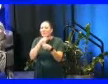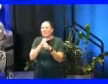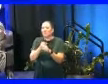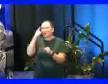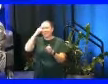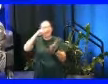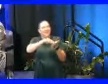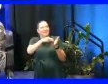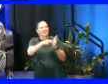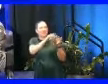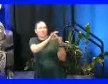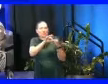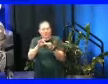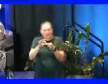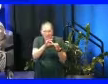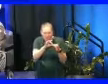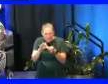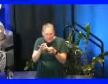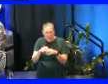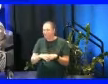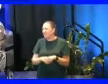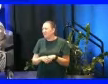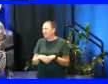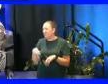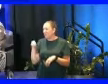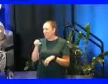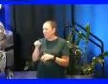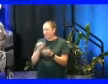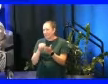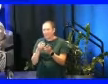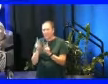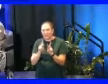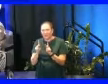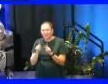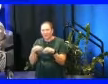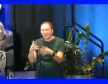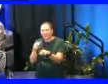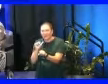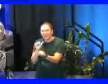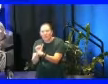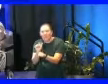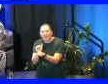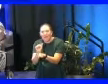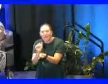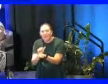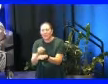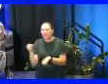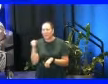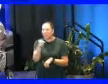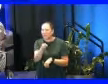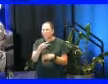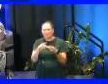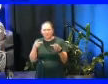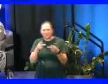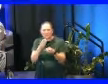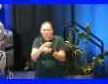intentional relationship is paying people, right? Employing people, putting people in decision-making